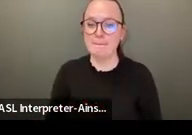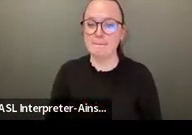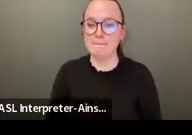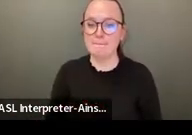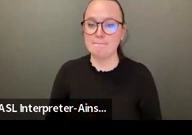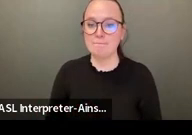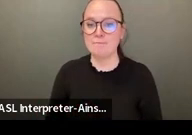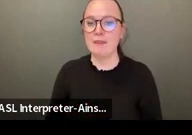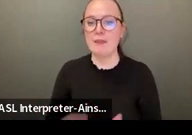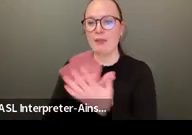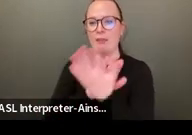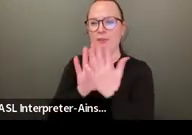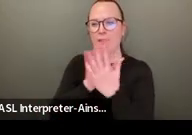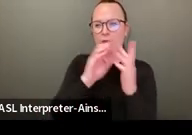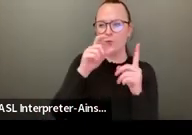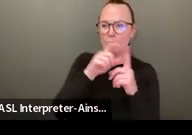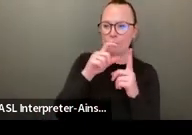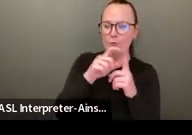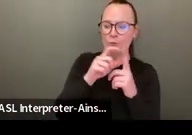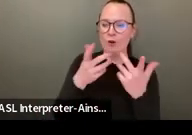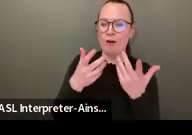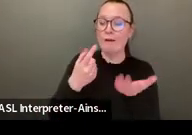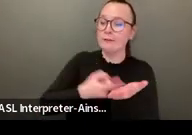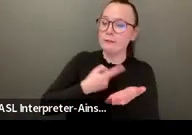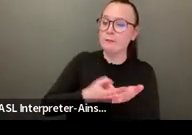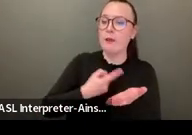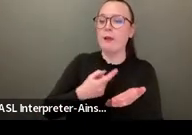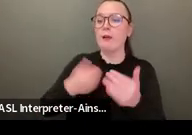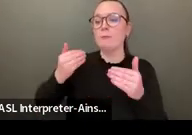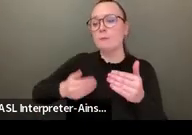subjective words. Struggles with sometimes, often,